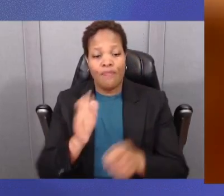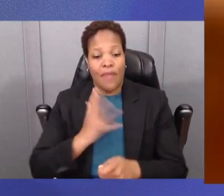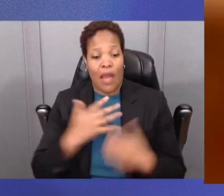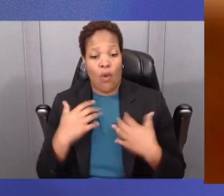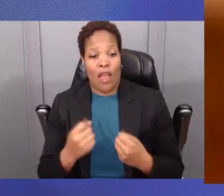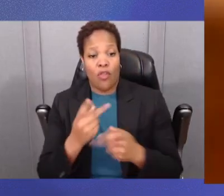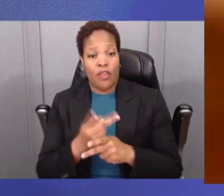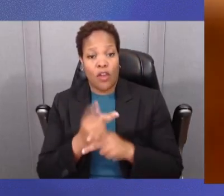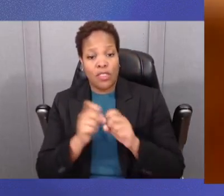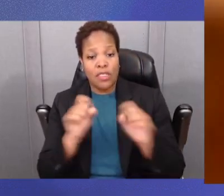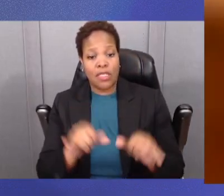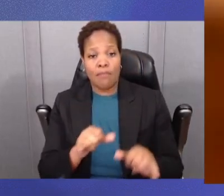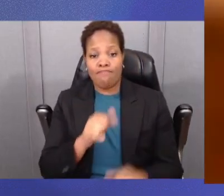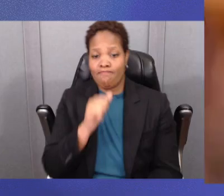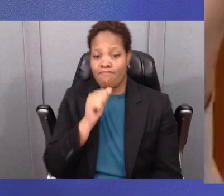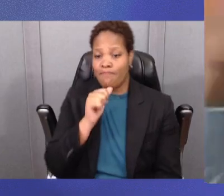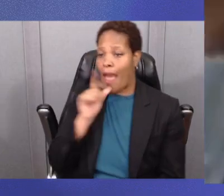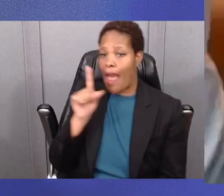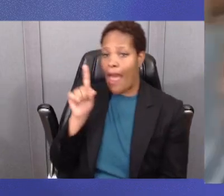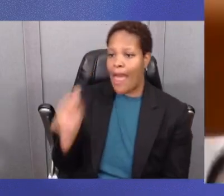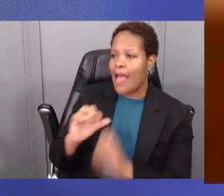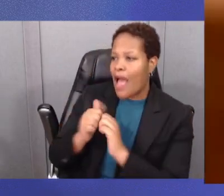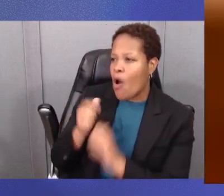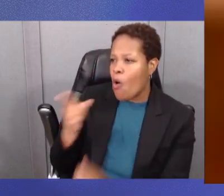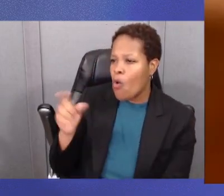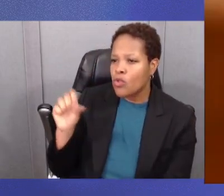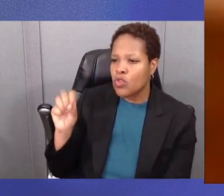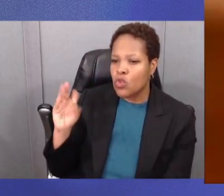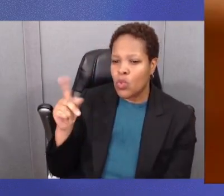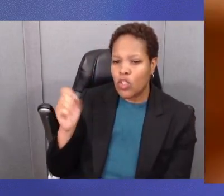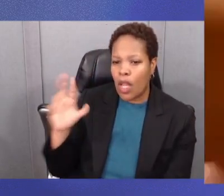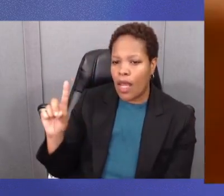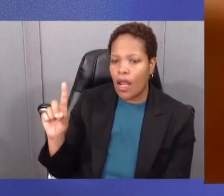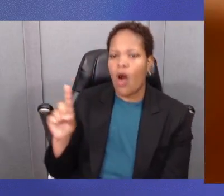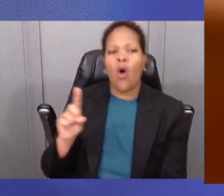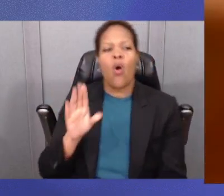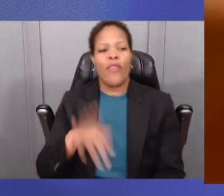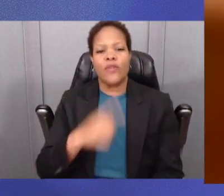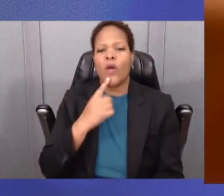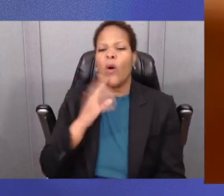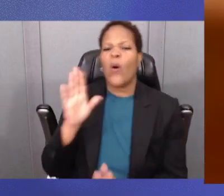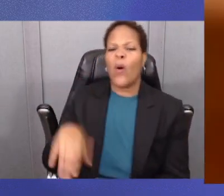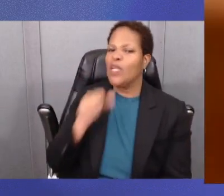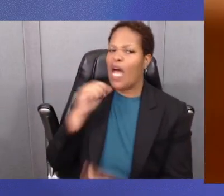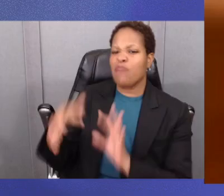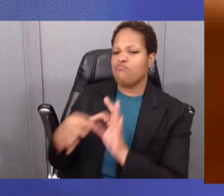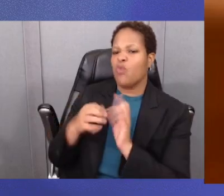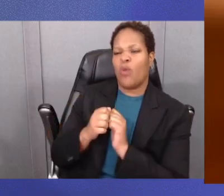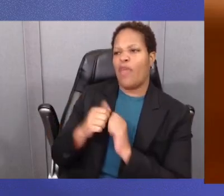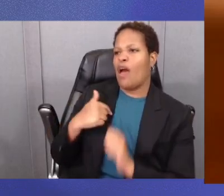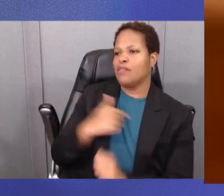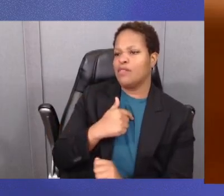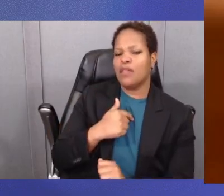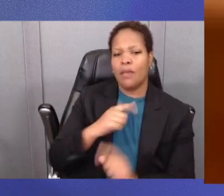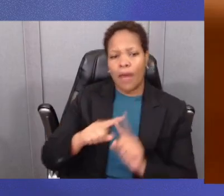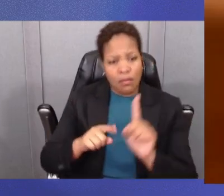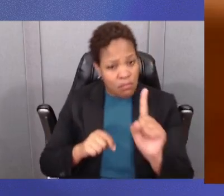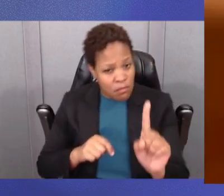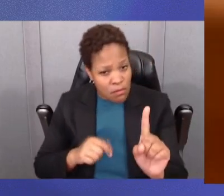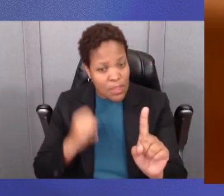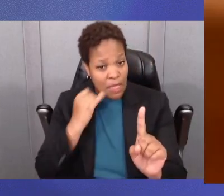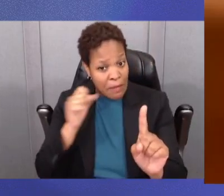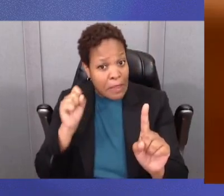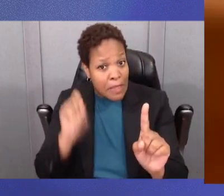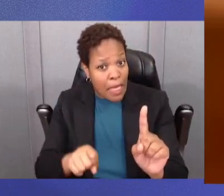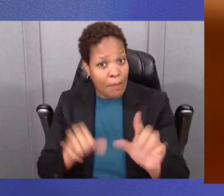how Switzerland does it. They'll claim, "Oh, that's Switzerland, nothing to do with us." But wait a minute. If it can be done to have a healthy population at